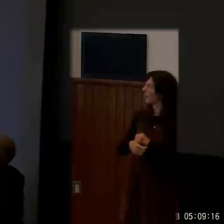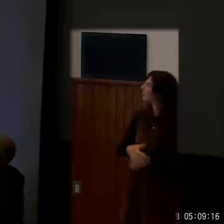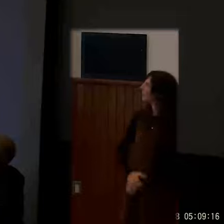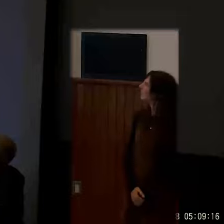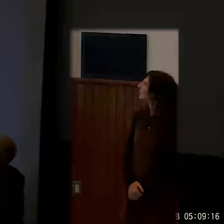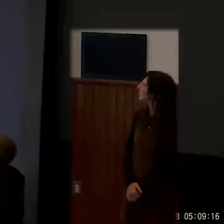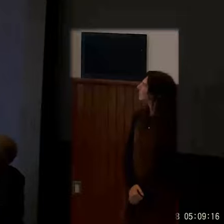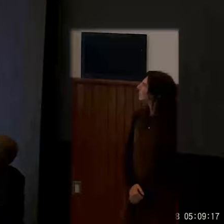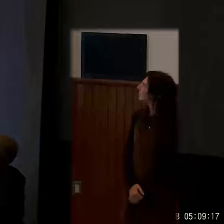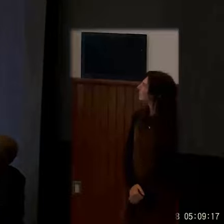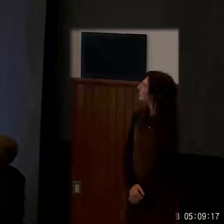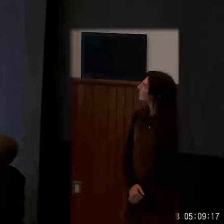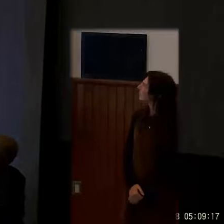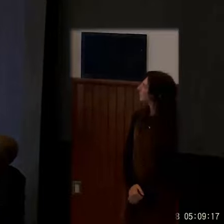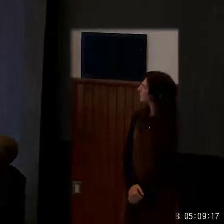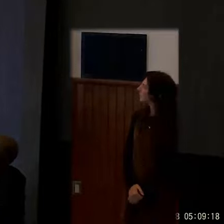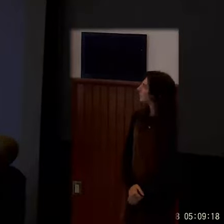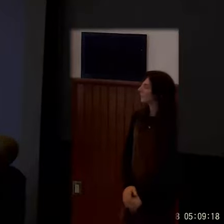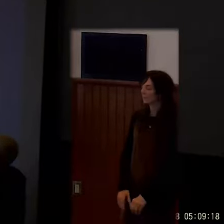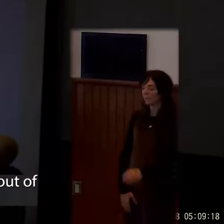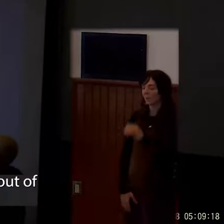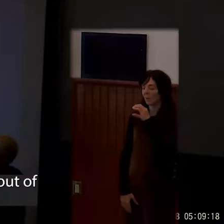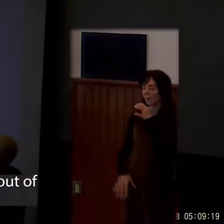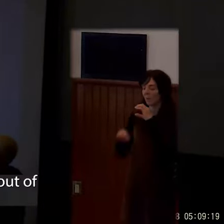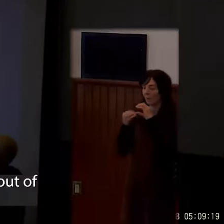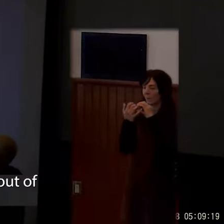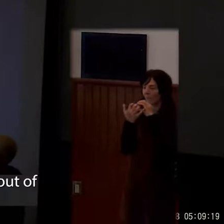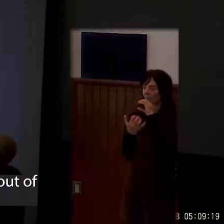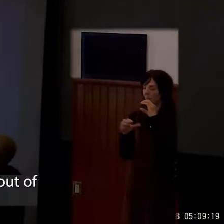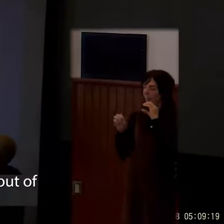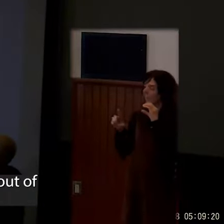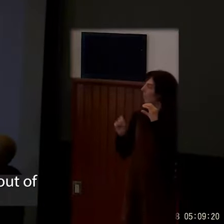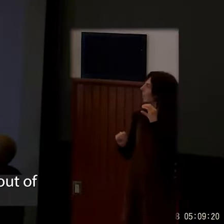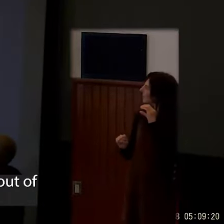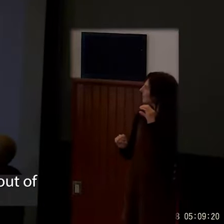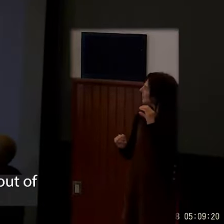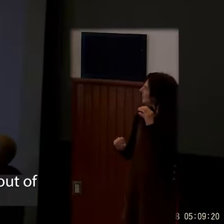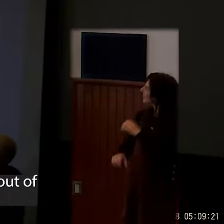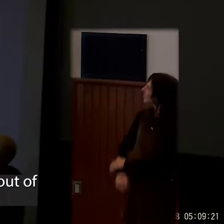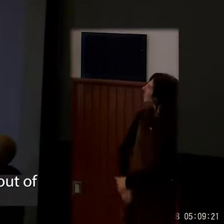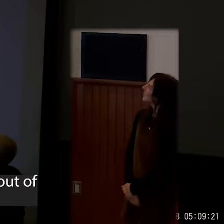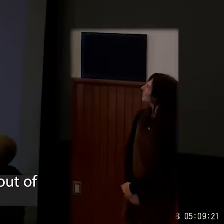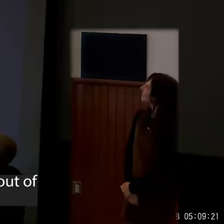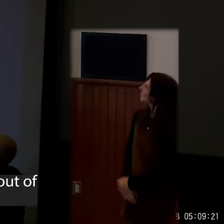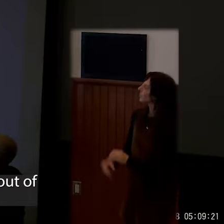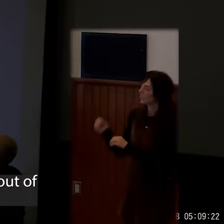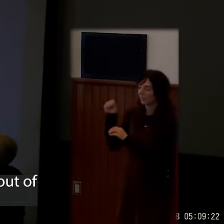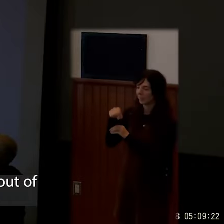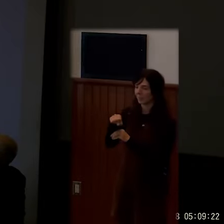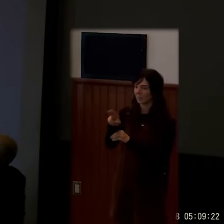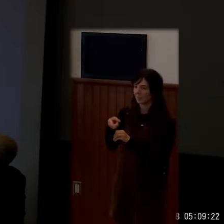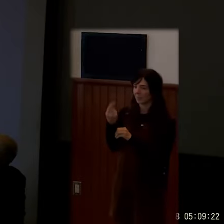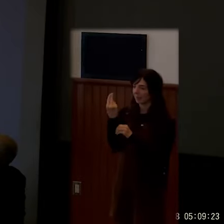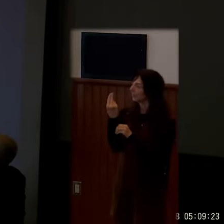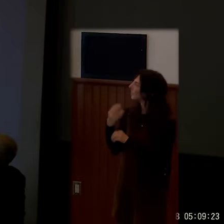scrambled onto Reiko's brown-colored iris. Ozone bends down, sucking codes out of Reiko's iris.